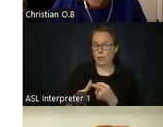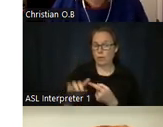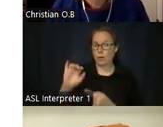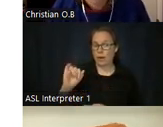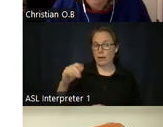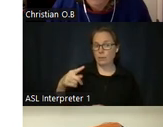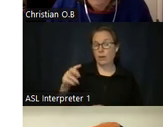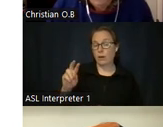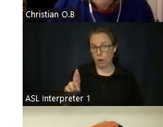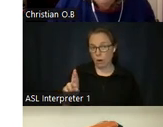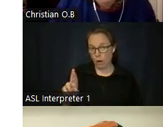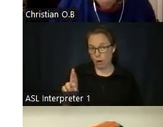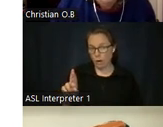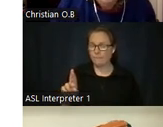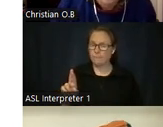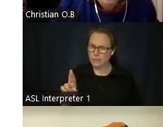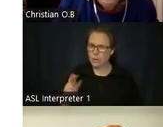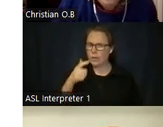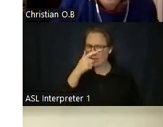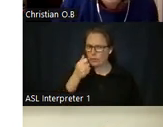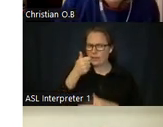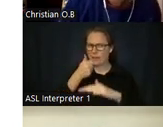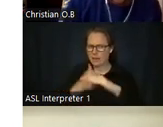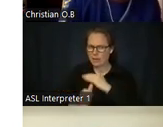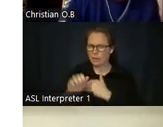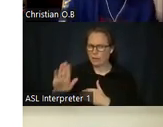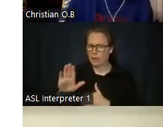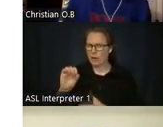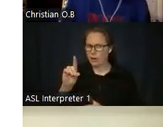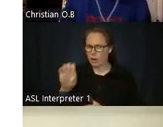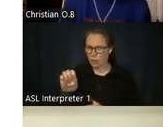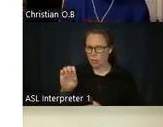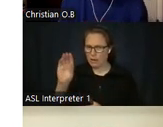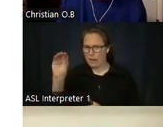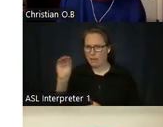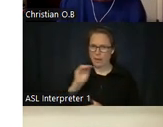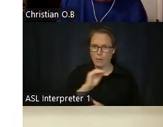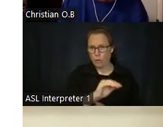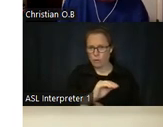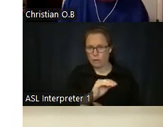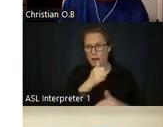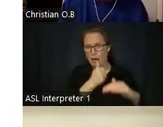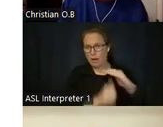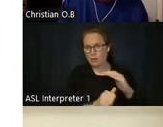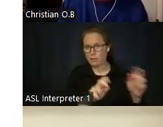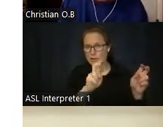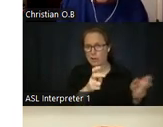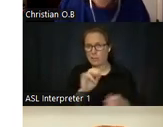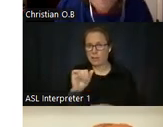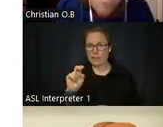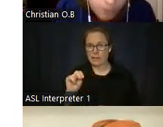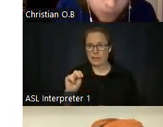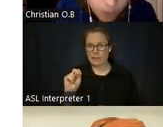it's interesting, it's under IPR code, and just move this over under intake. And it's this last